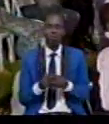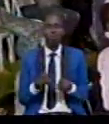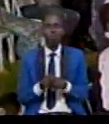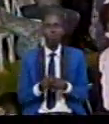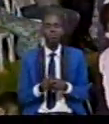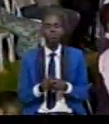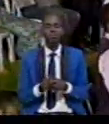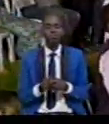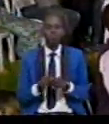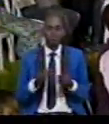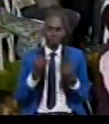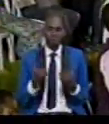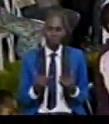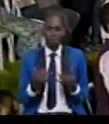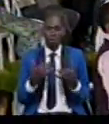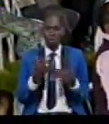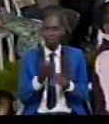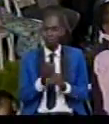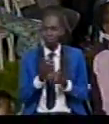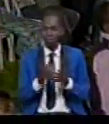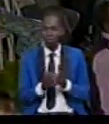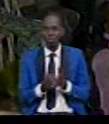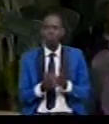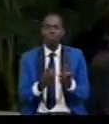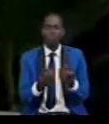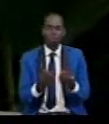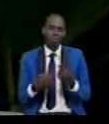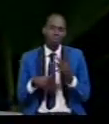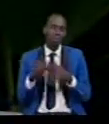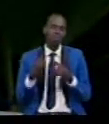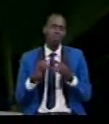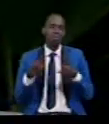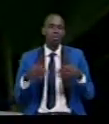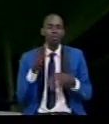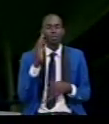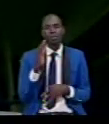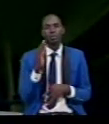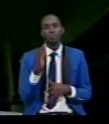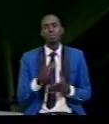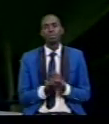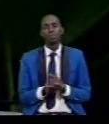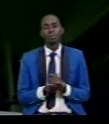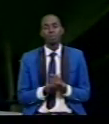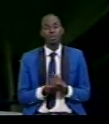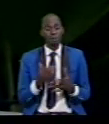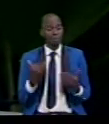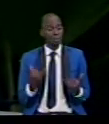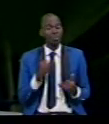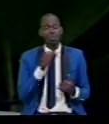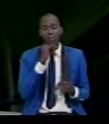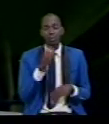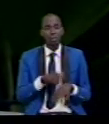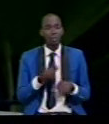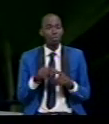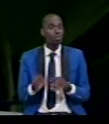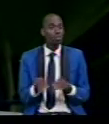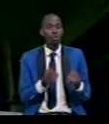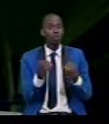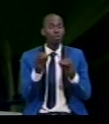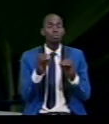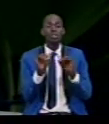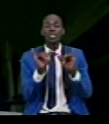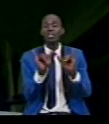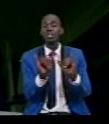start coming out, start coming out. Nobody should go anywhere. Stay where you are